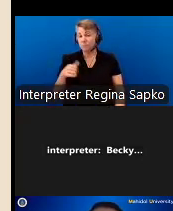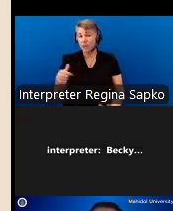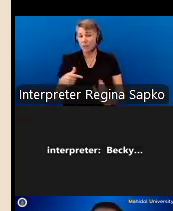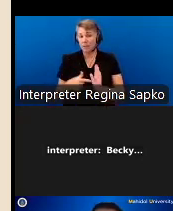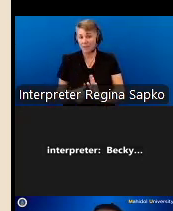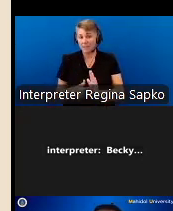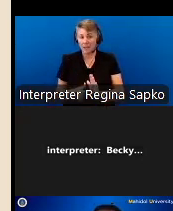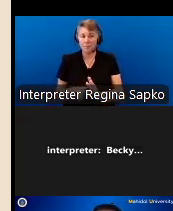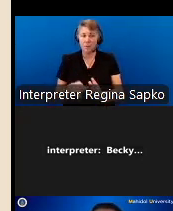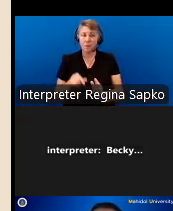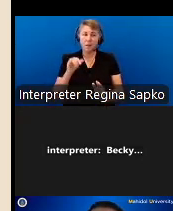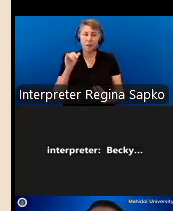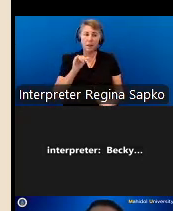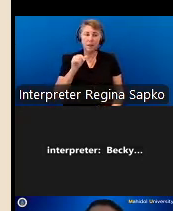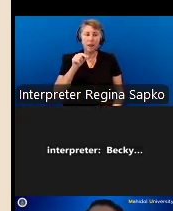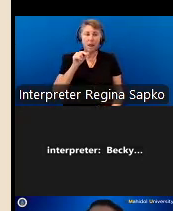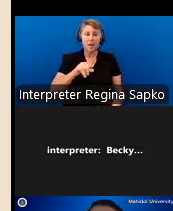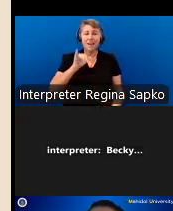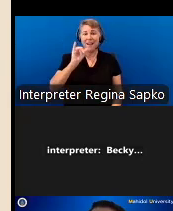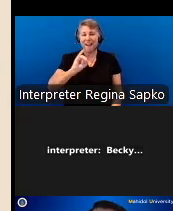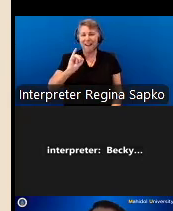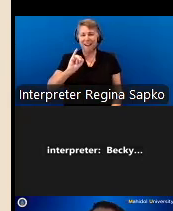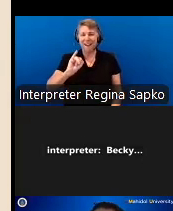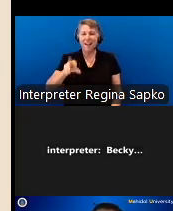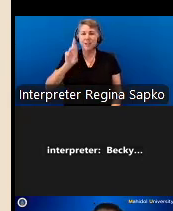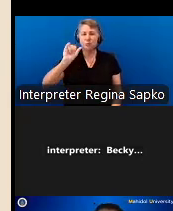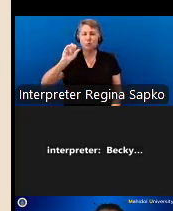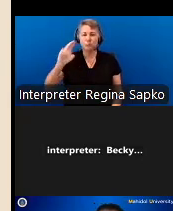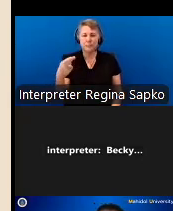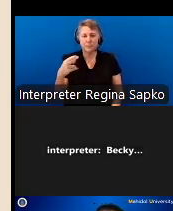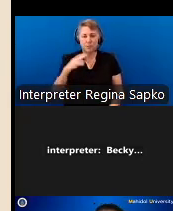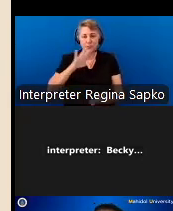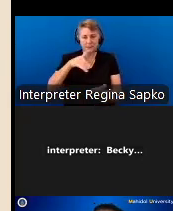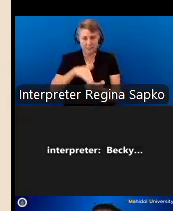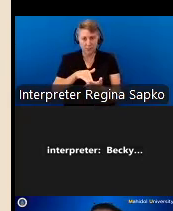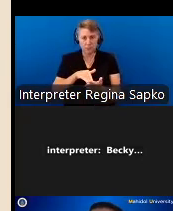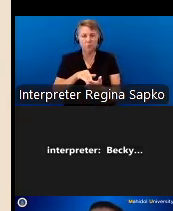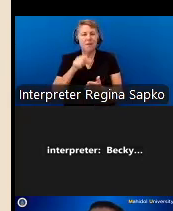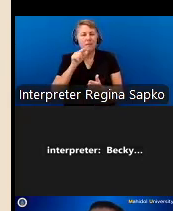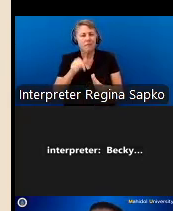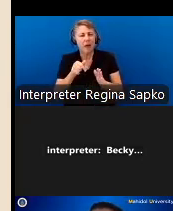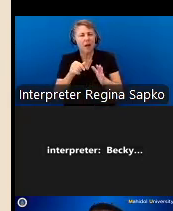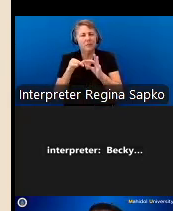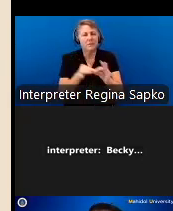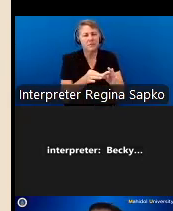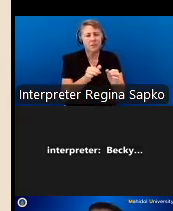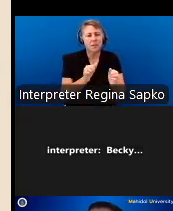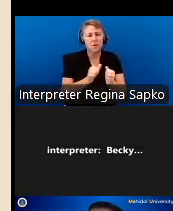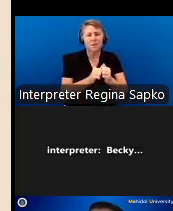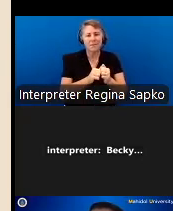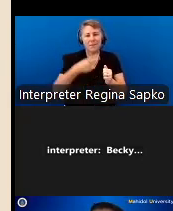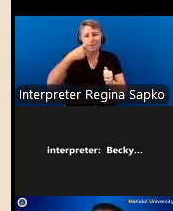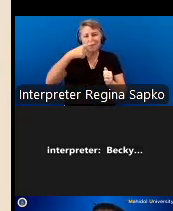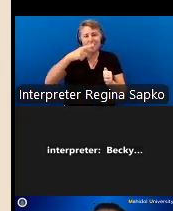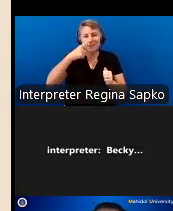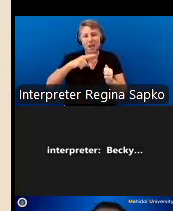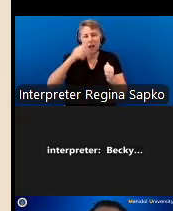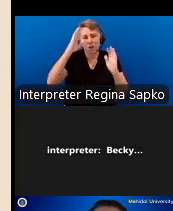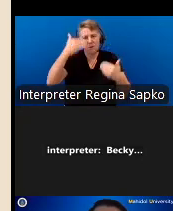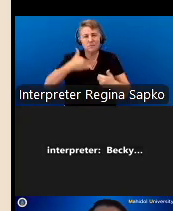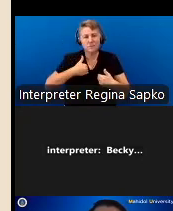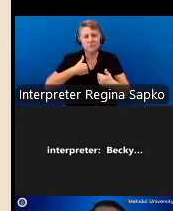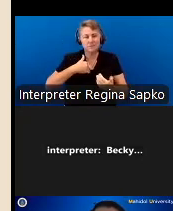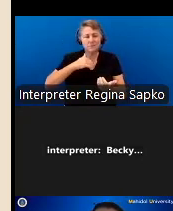Center under Autistic Thai Foundation that's supported by this business sector or the